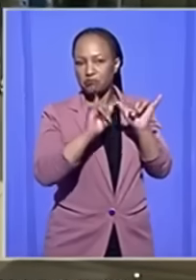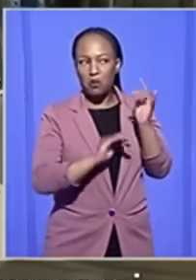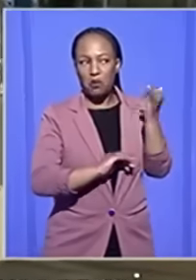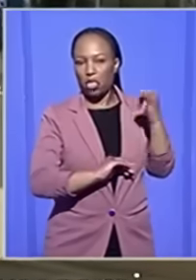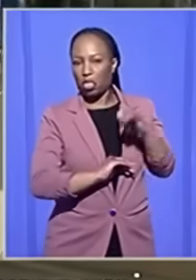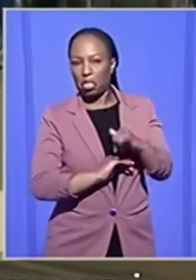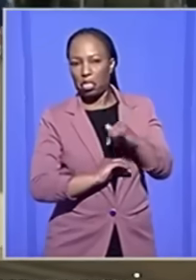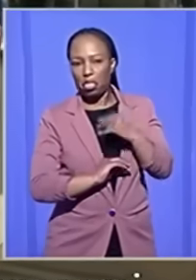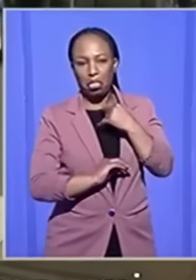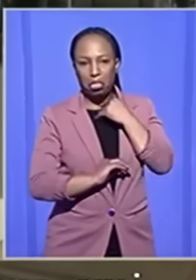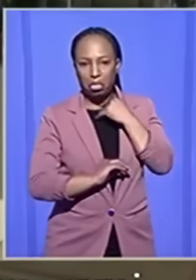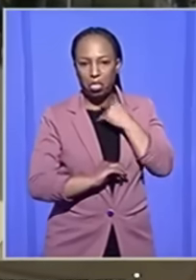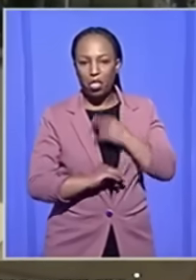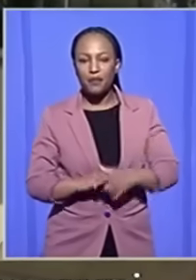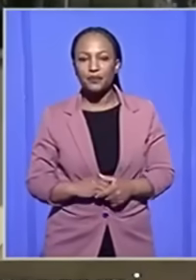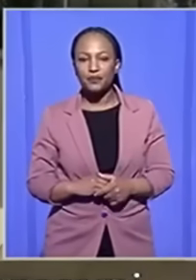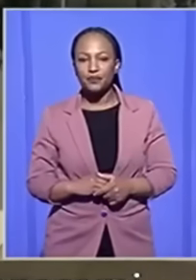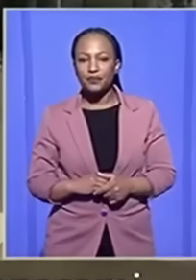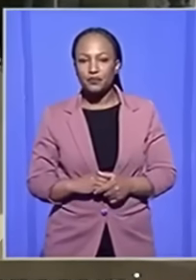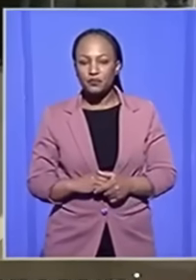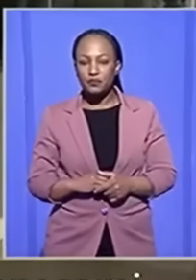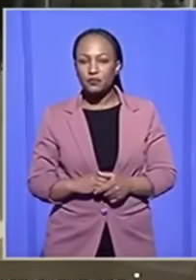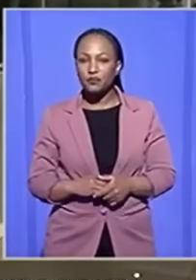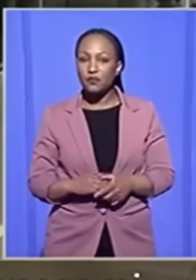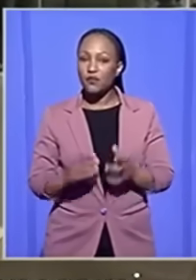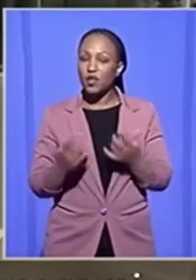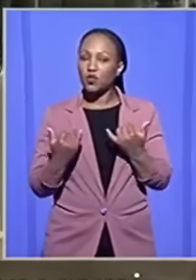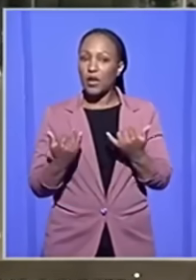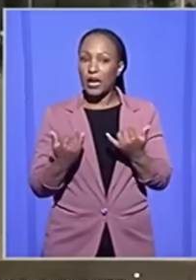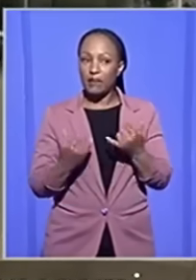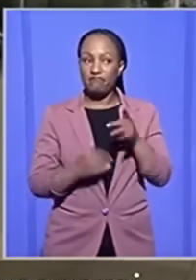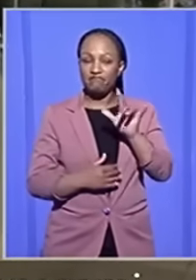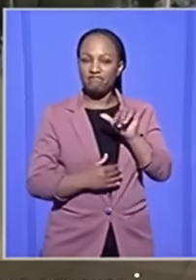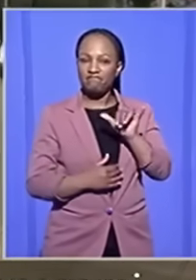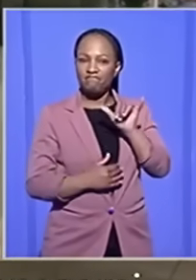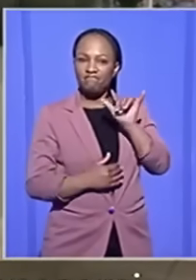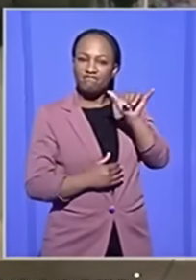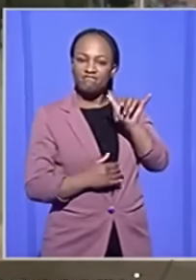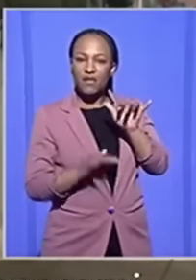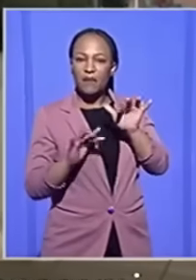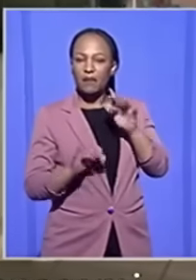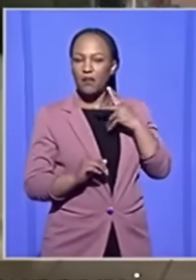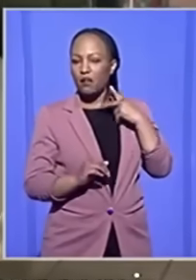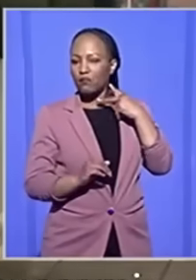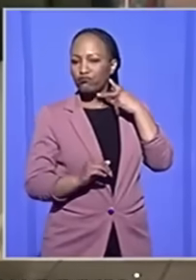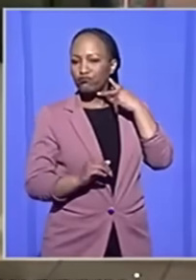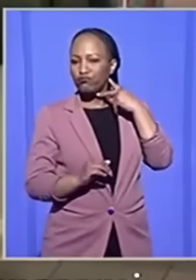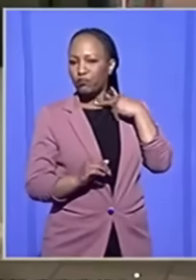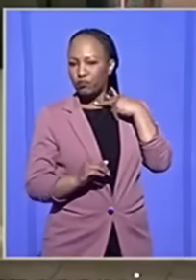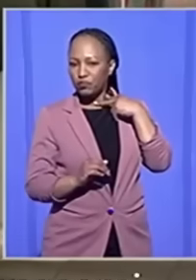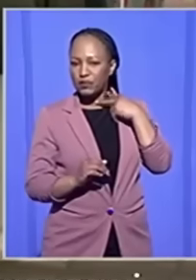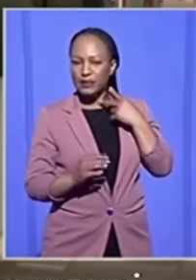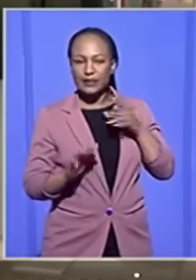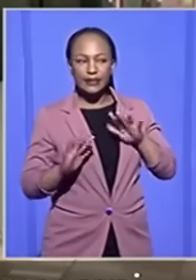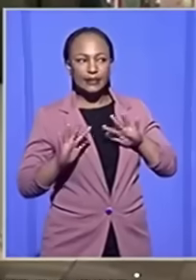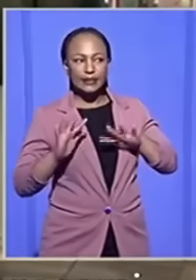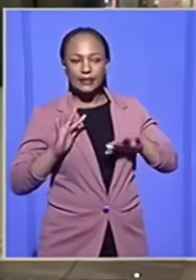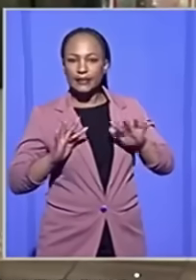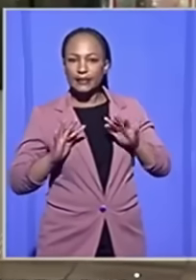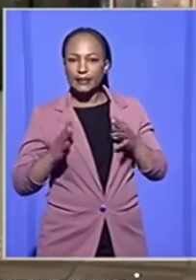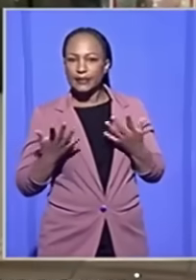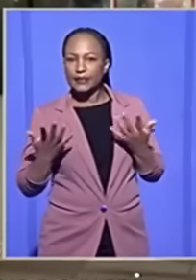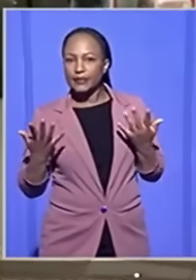Letsatsi leo makgolokgolo a badirisi ba tirelophofo ya FlySafair ba kgoberegile marapo mme ba iphitlhetse ba le mo gare ga twebe ya tsitsipano